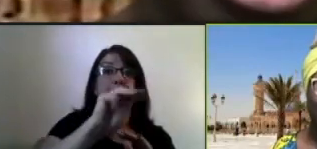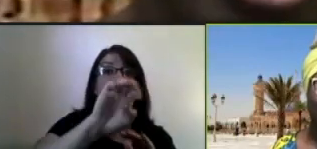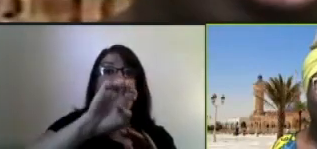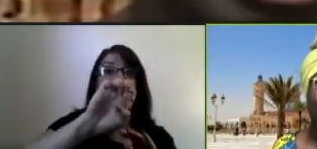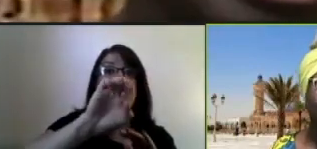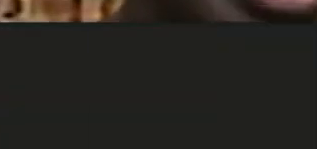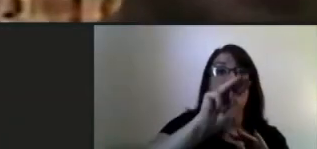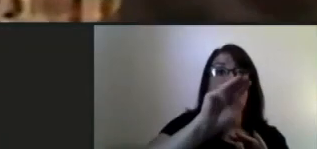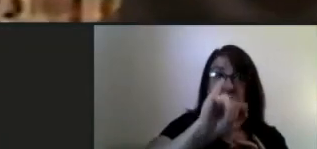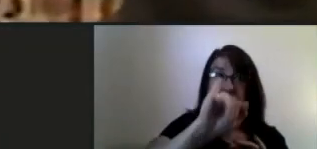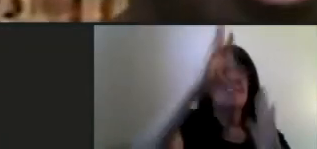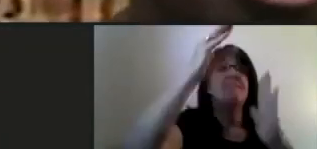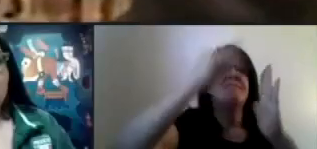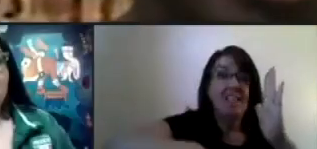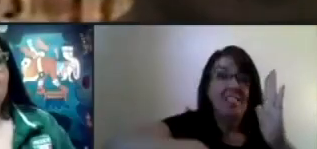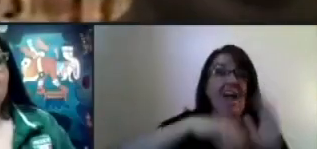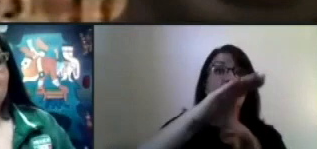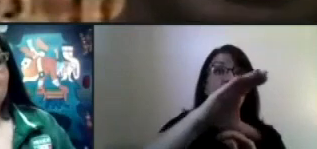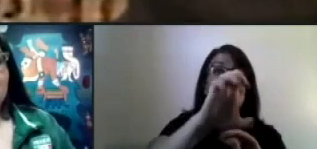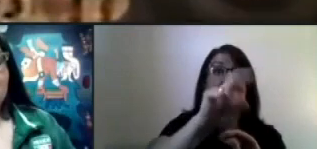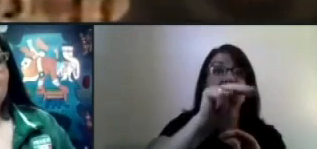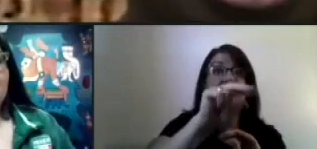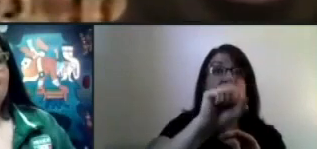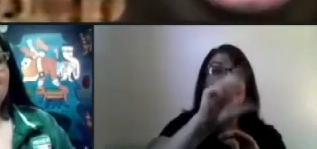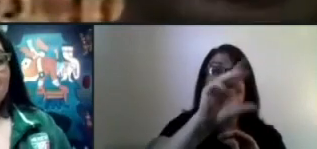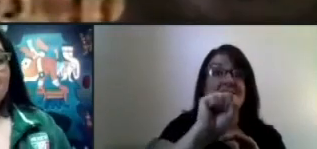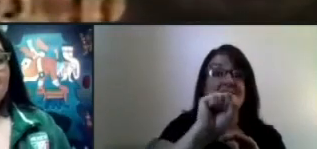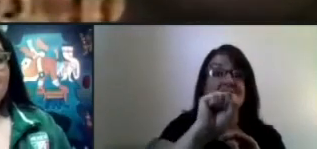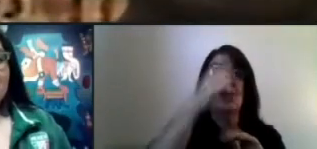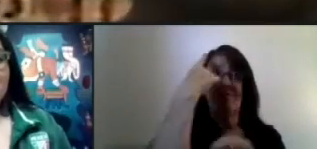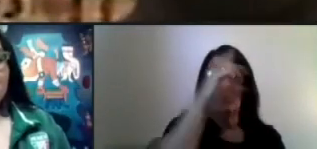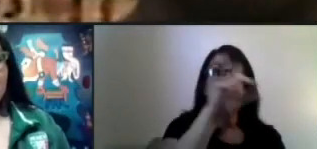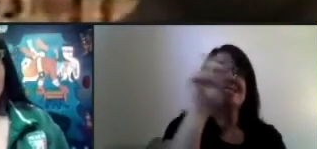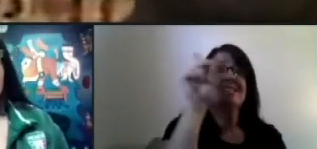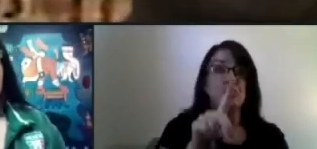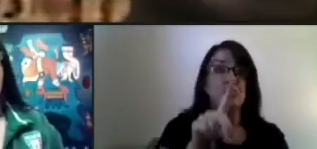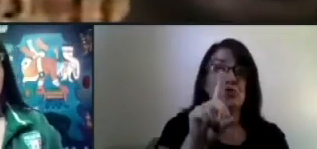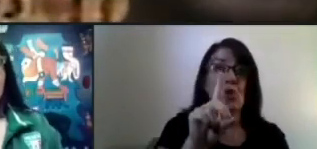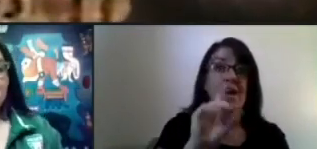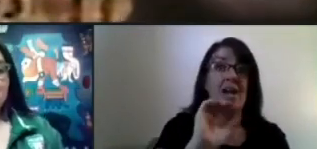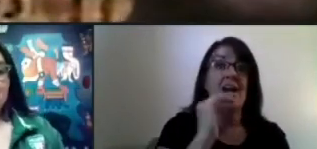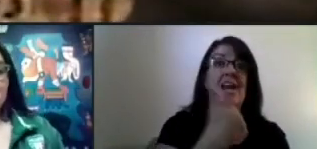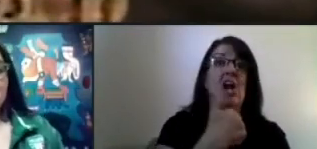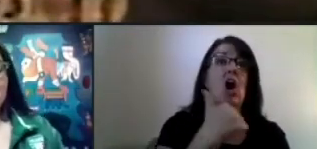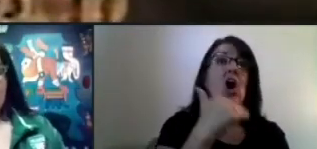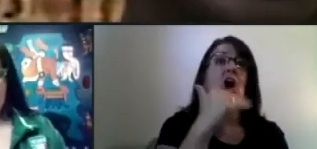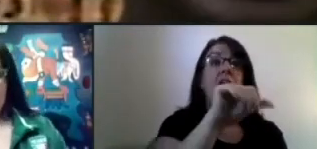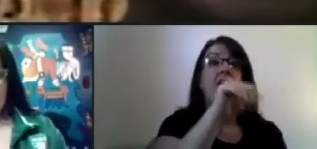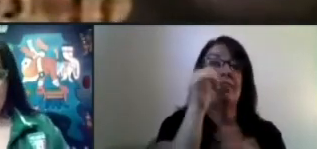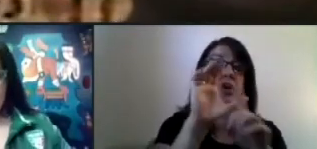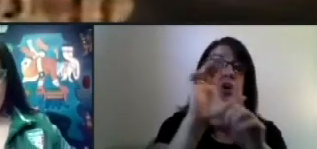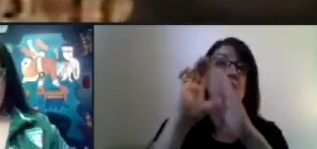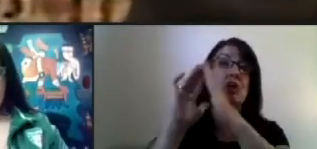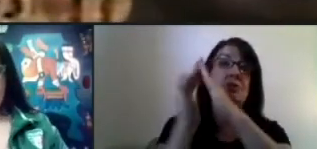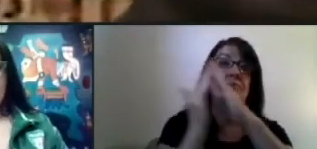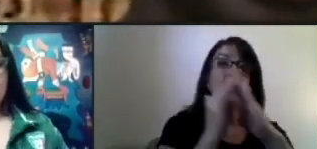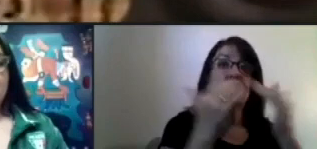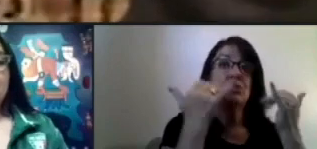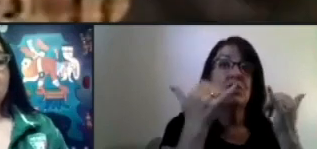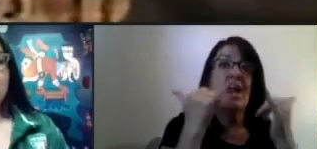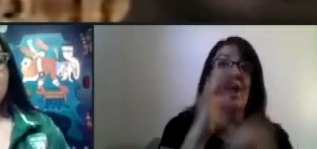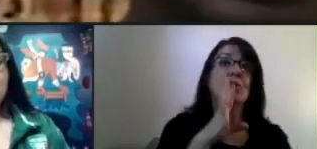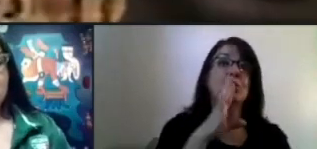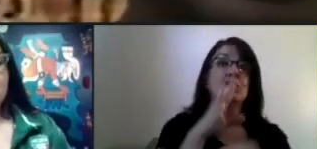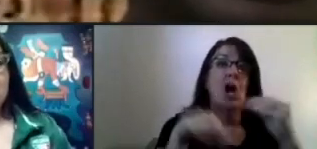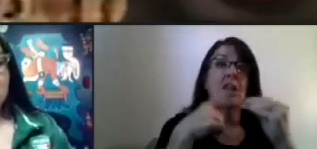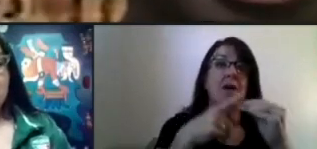census. It is important for us and for the city of Detroit, and especially for our immigrant communities. So here today to talk to us again